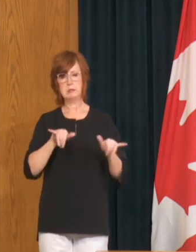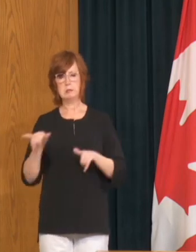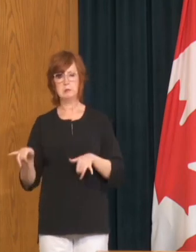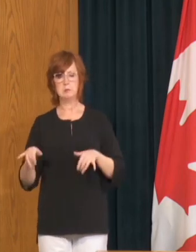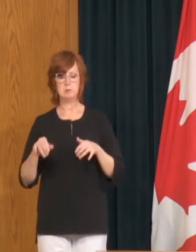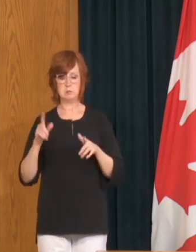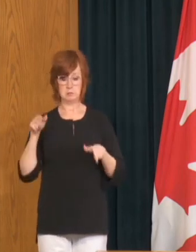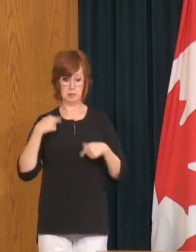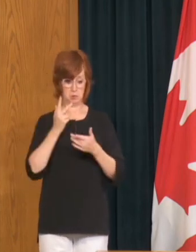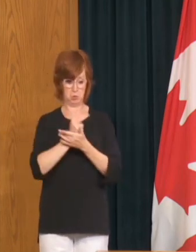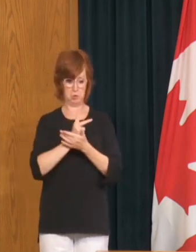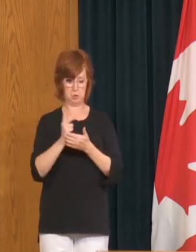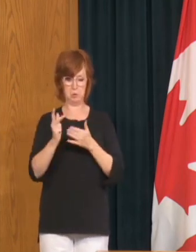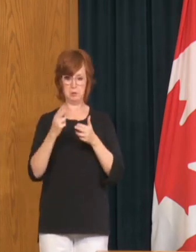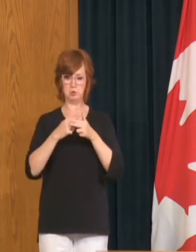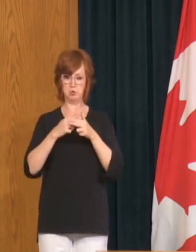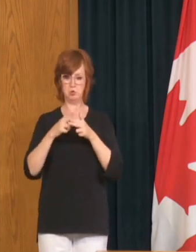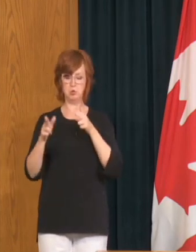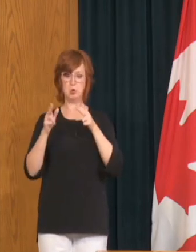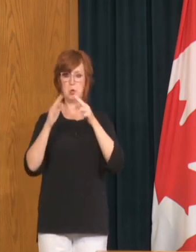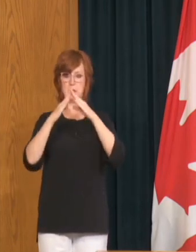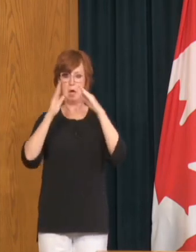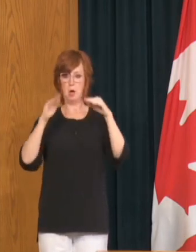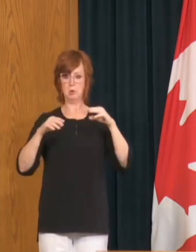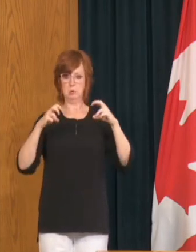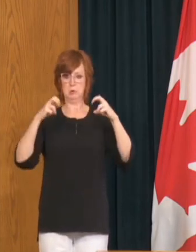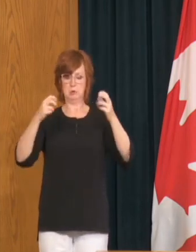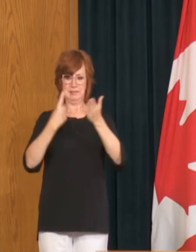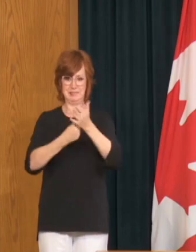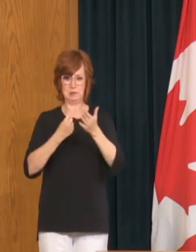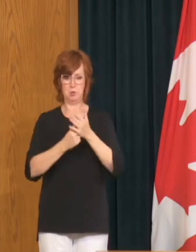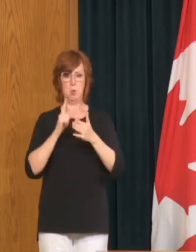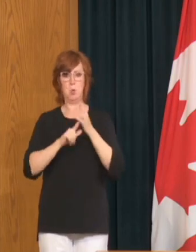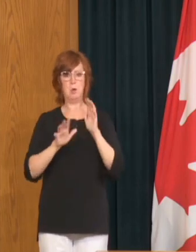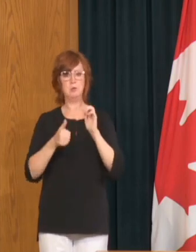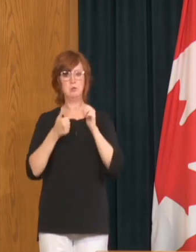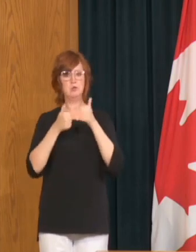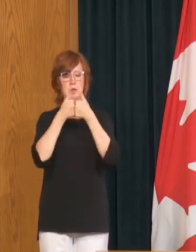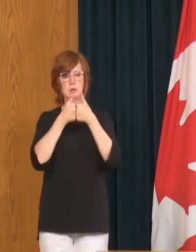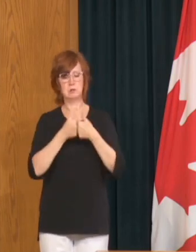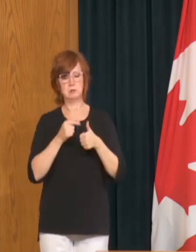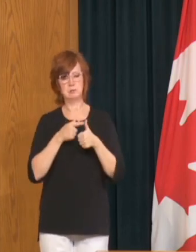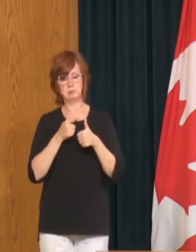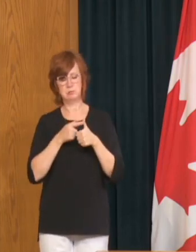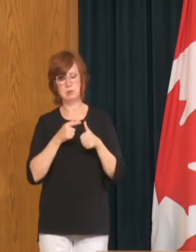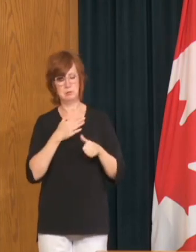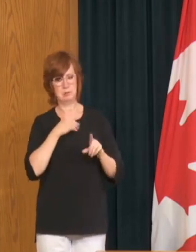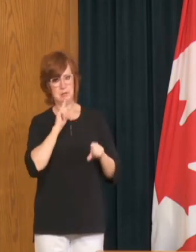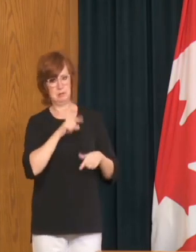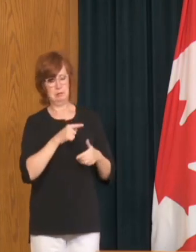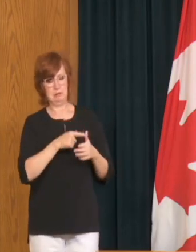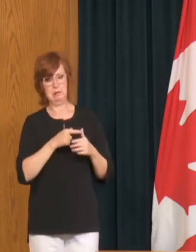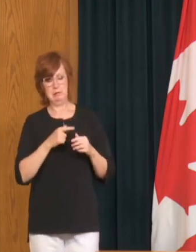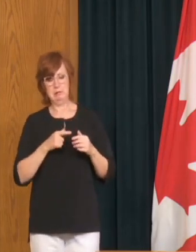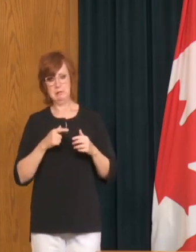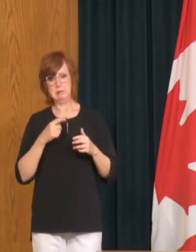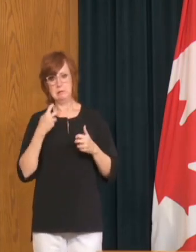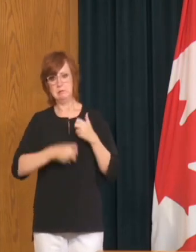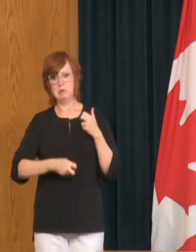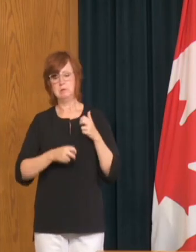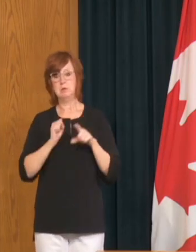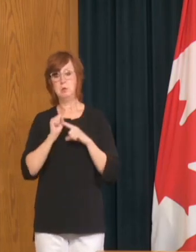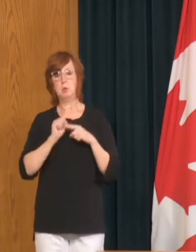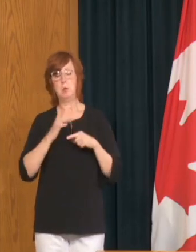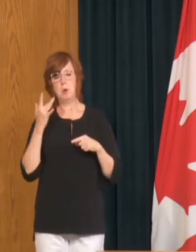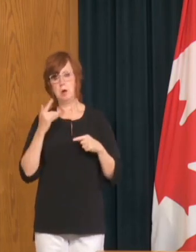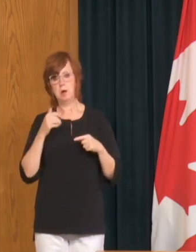this short sitting? The most challenging aspect is not having everyone in the House, for sure.